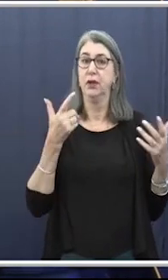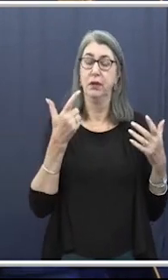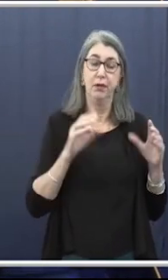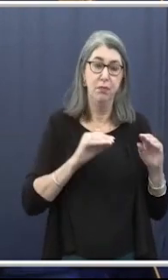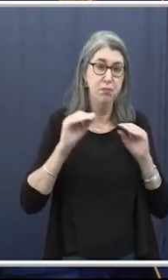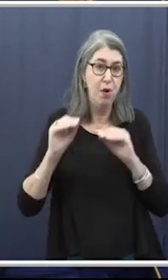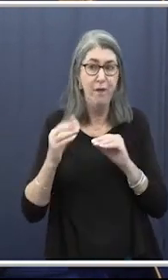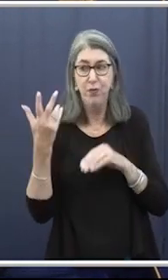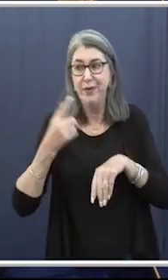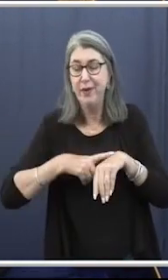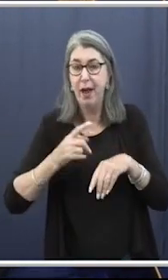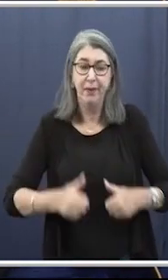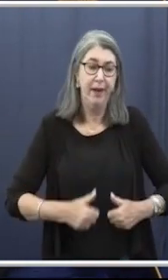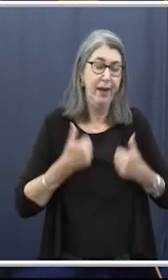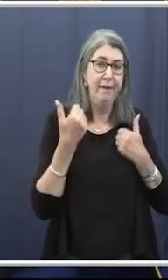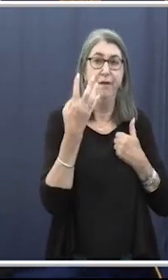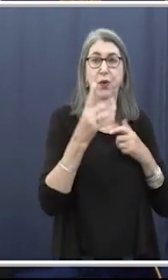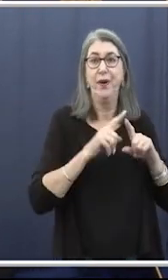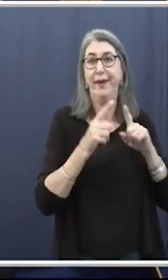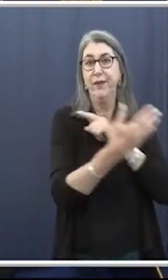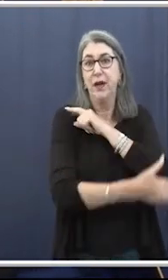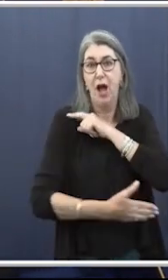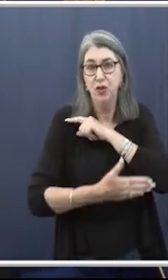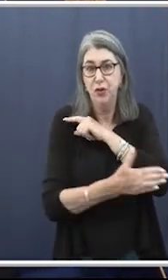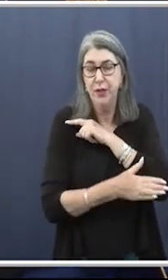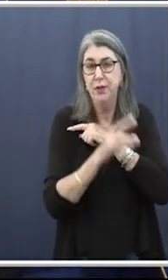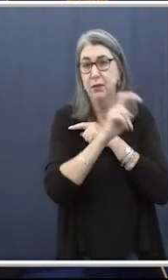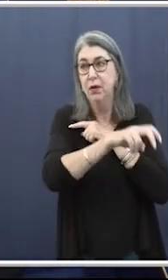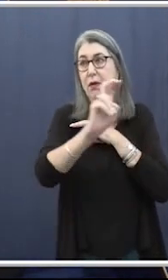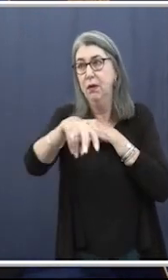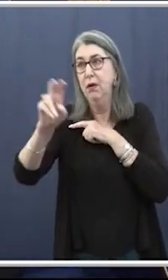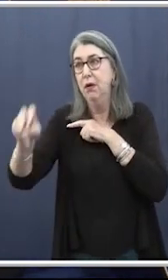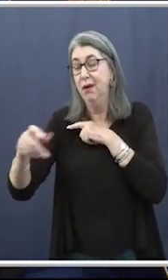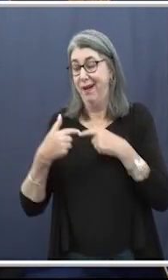moves. We lived in 4 countries, and